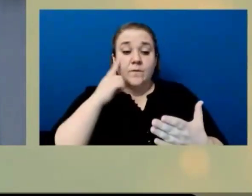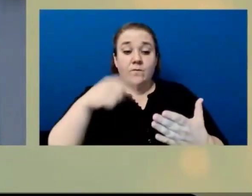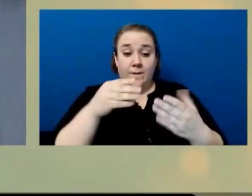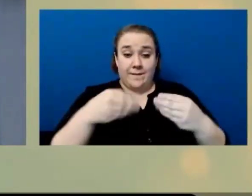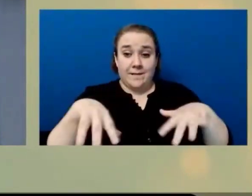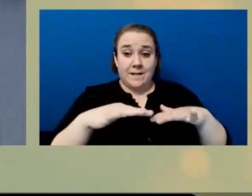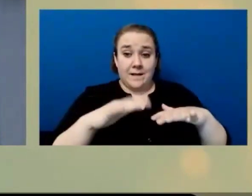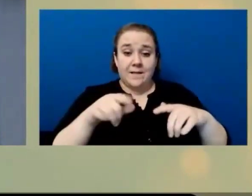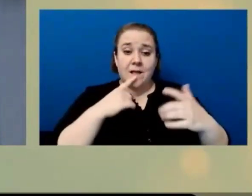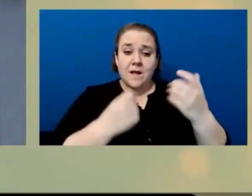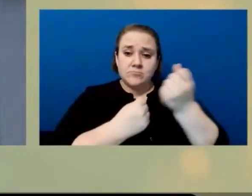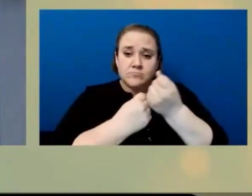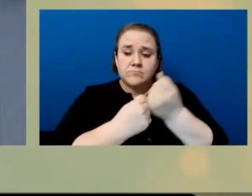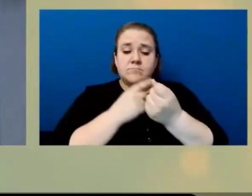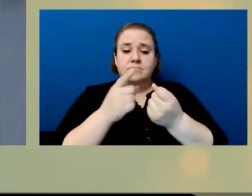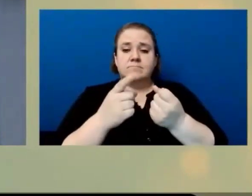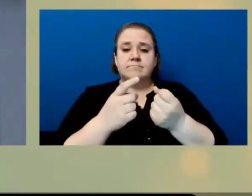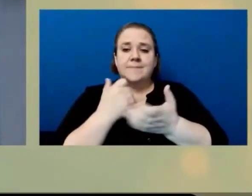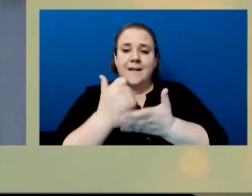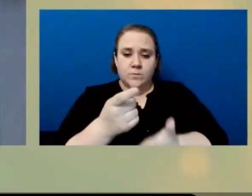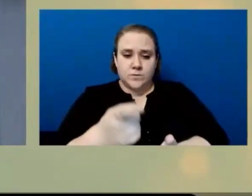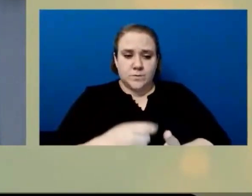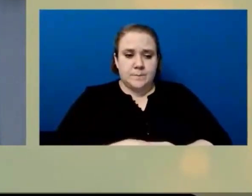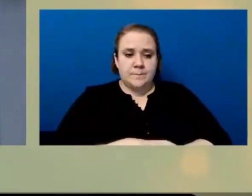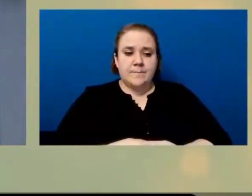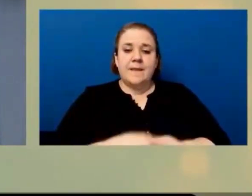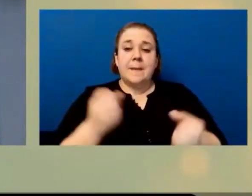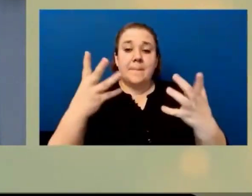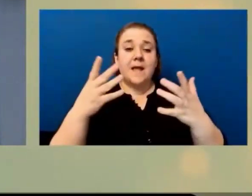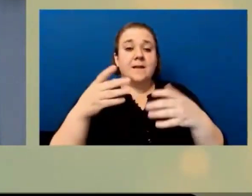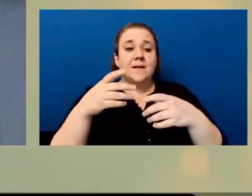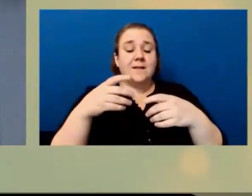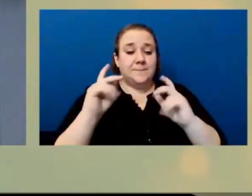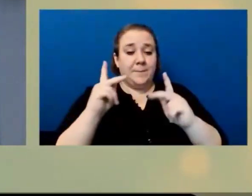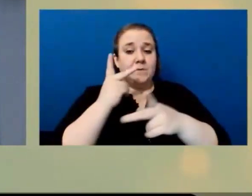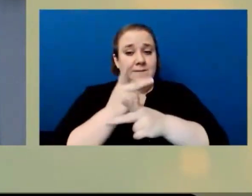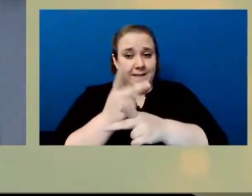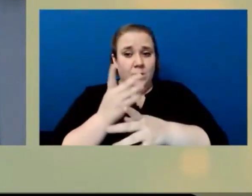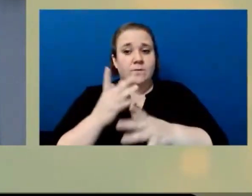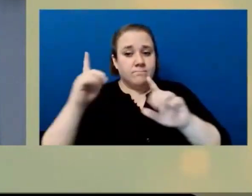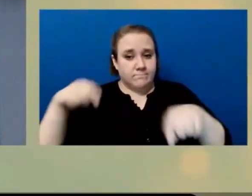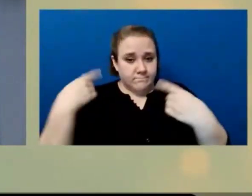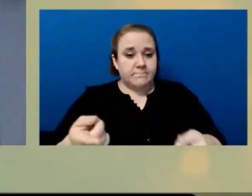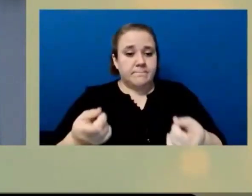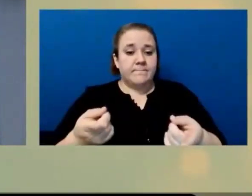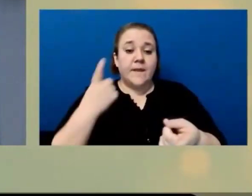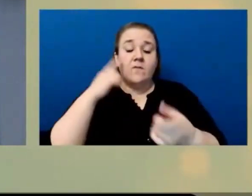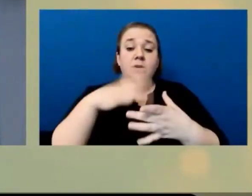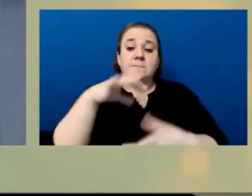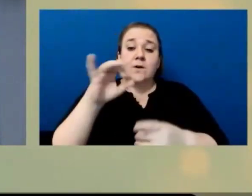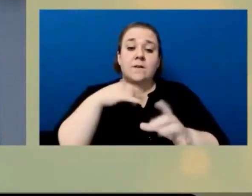in gratitude for the land that upholds and sustains you, for its many stewards across